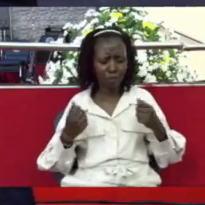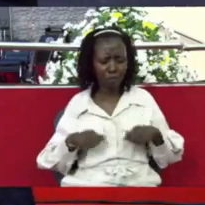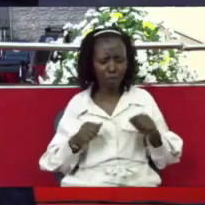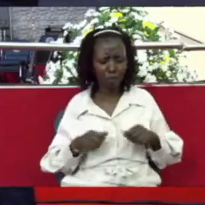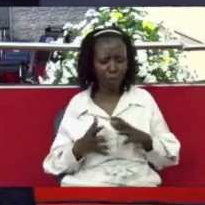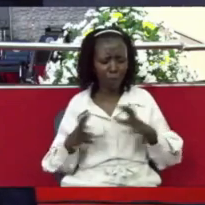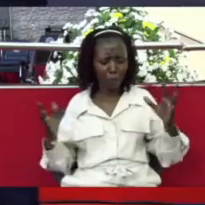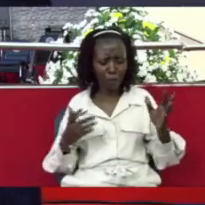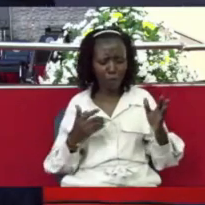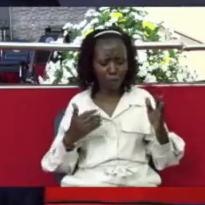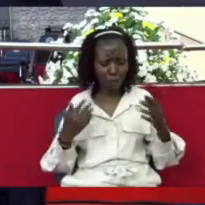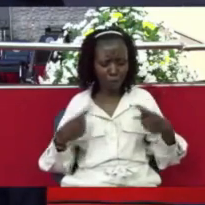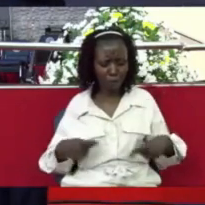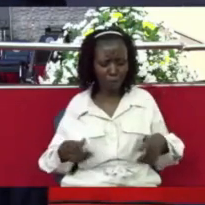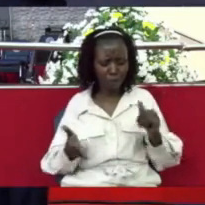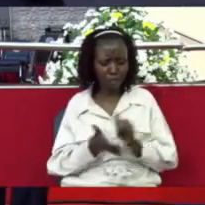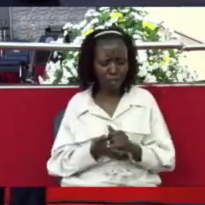That when they sow today,